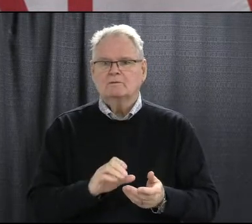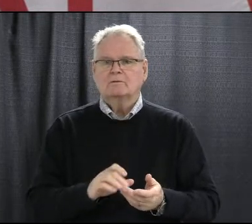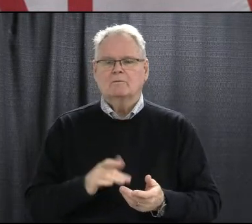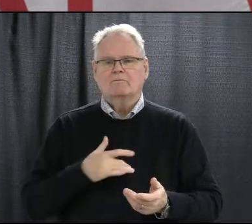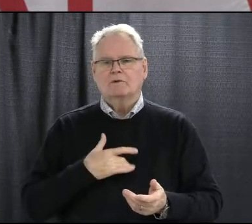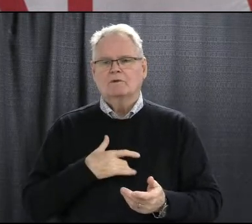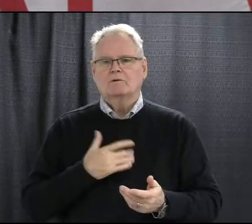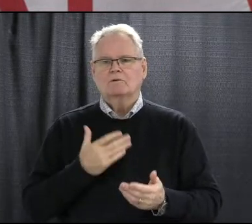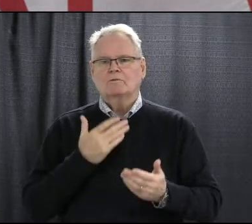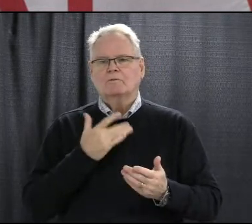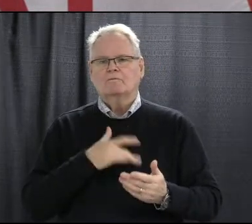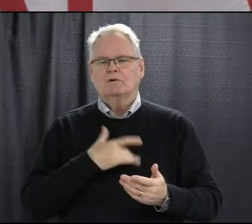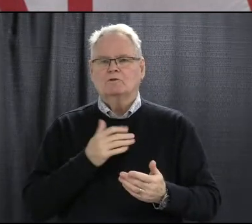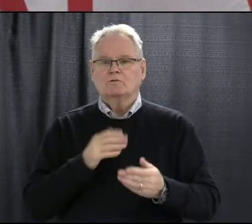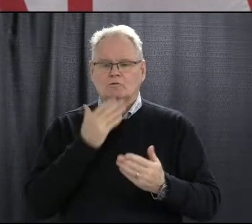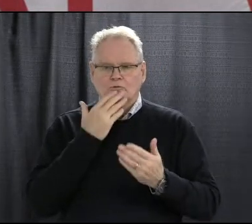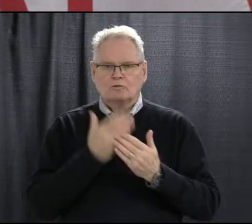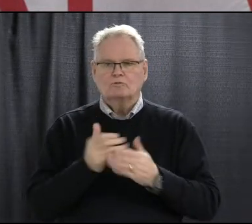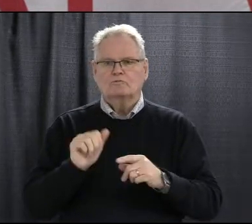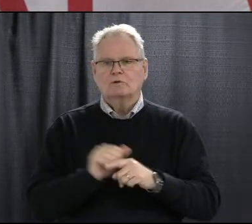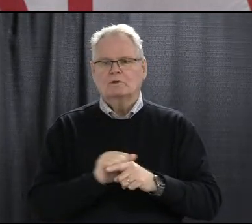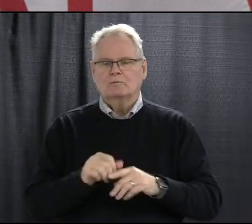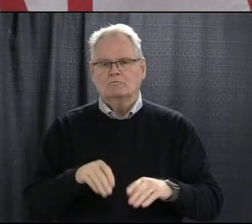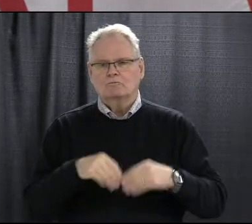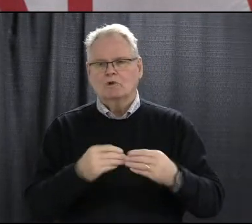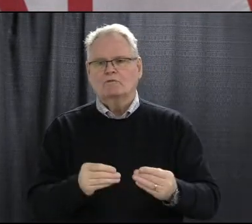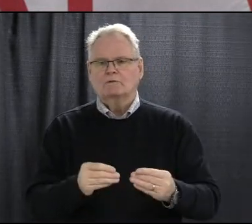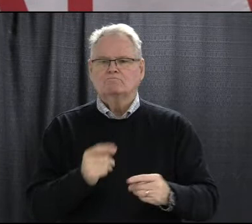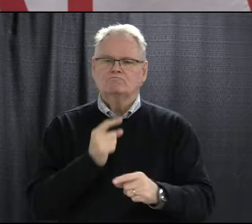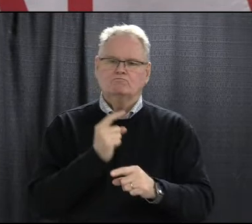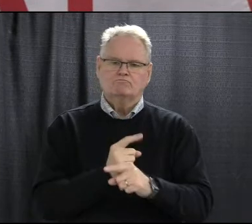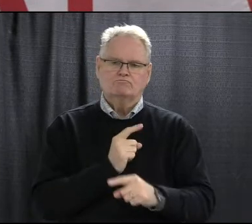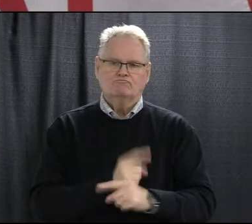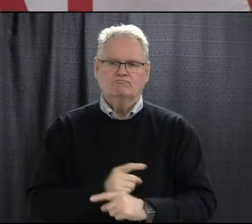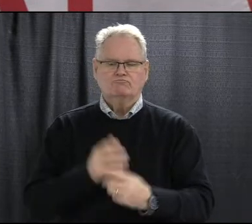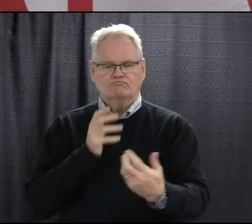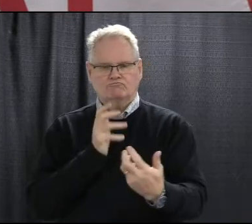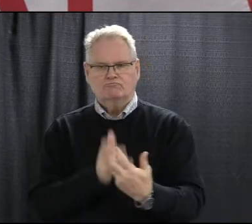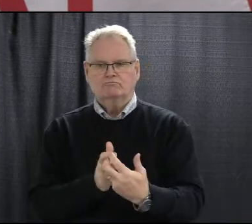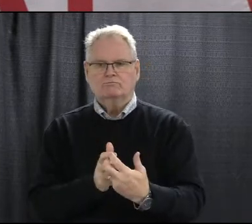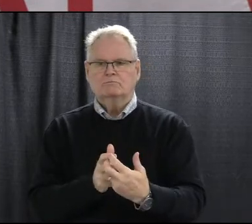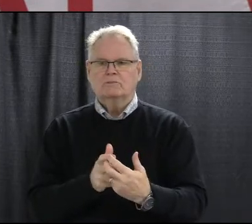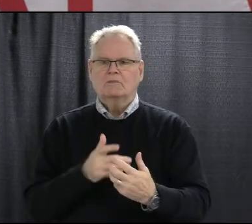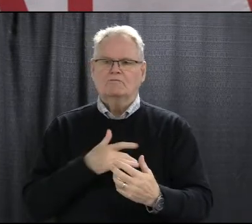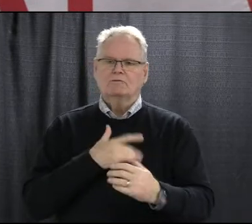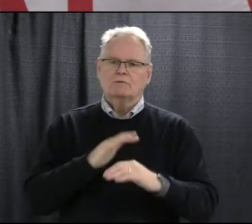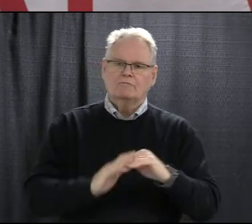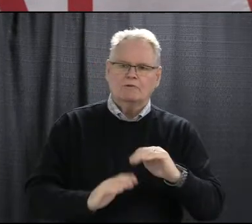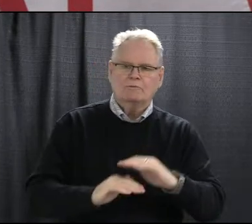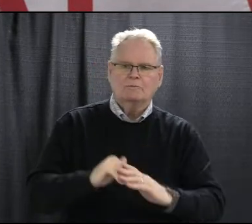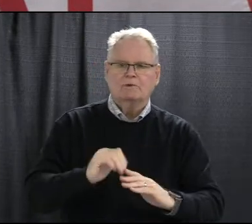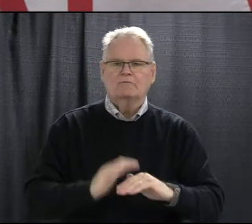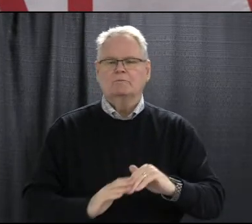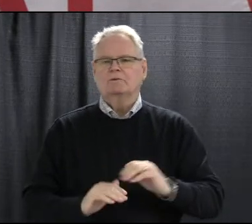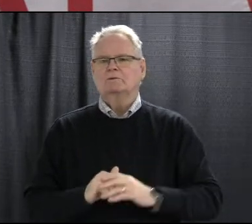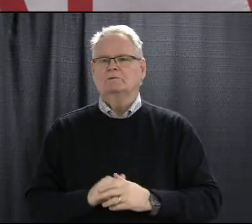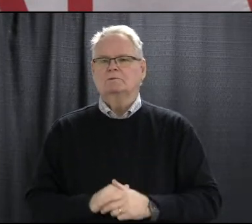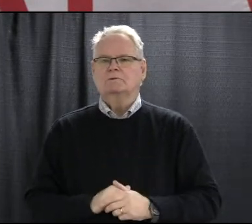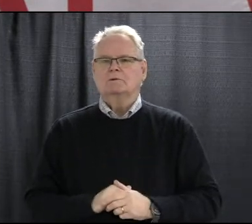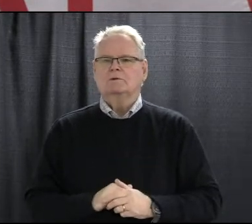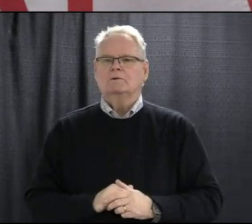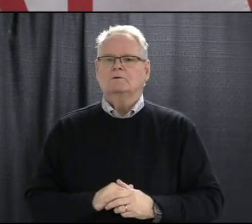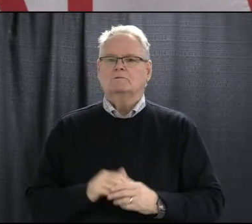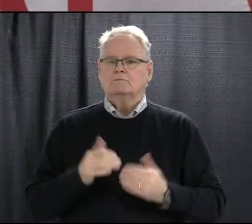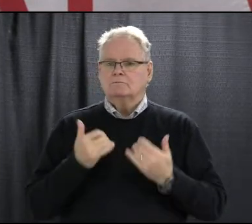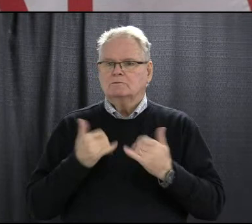orientated to provide that improved care for our seniors. We continue to recruit, which has led to more than